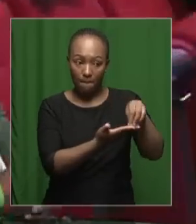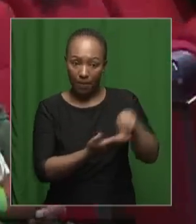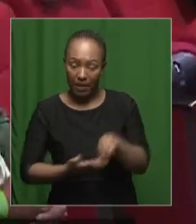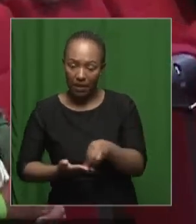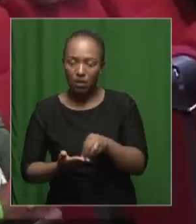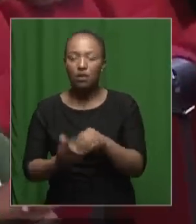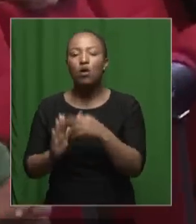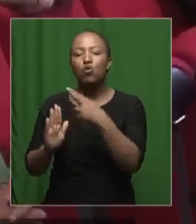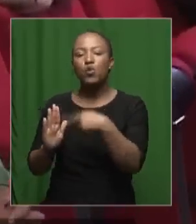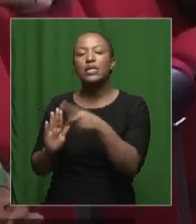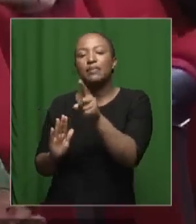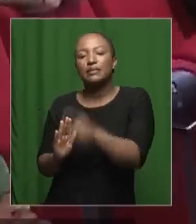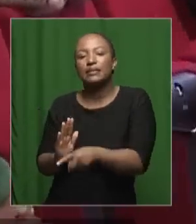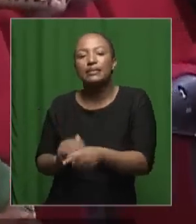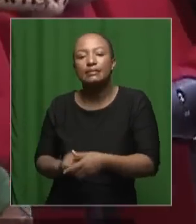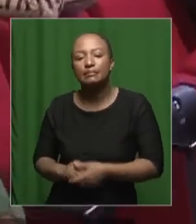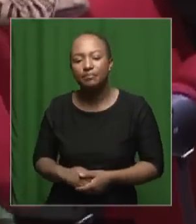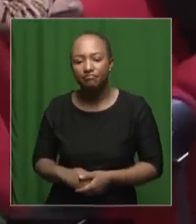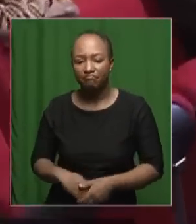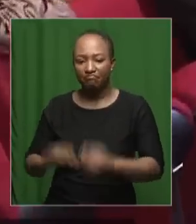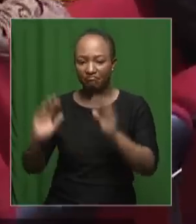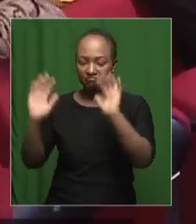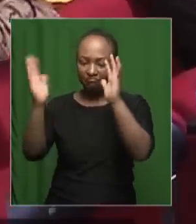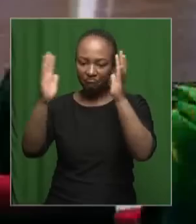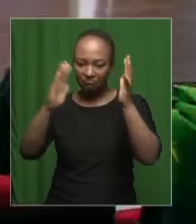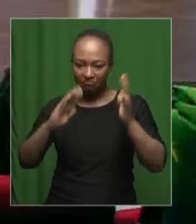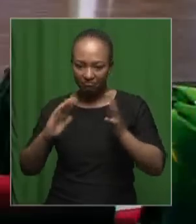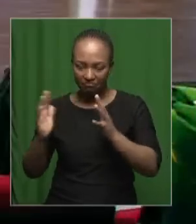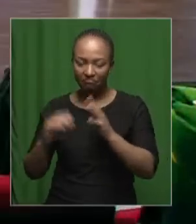Mr. McKenzie. Mr. McKenzie.